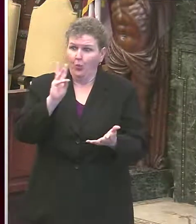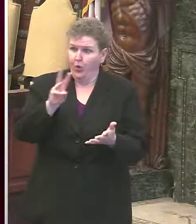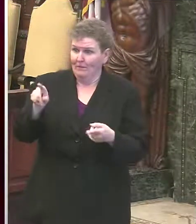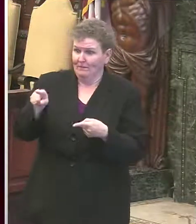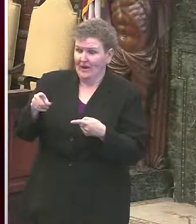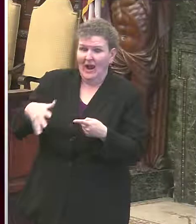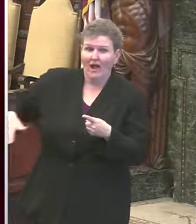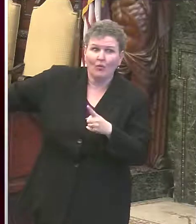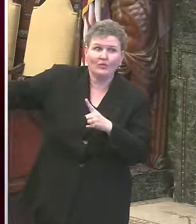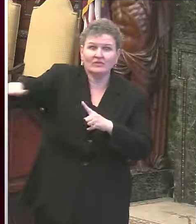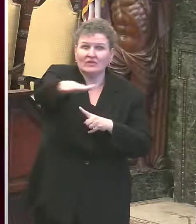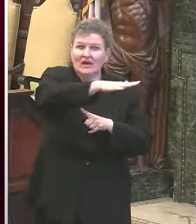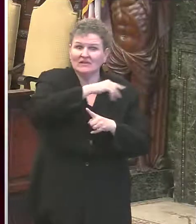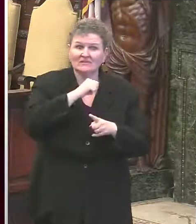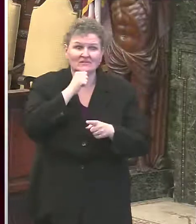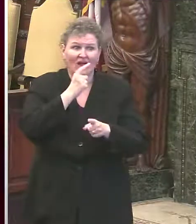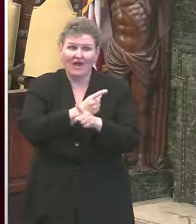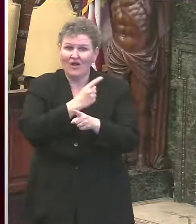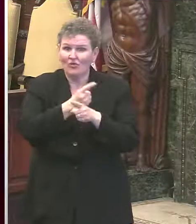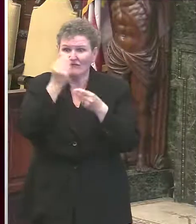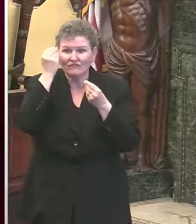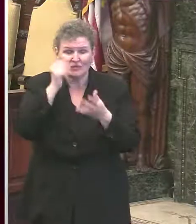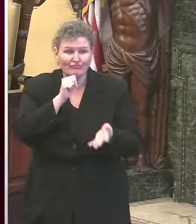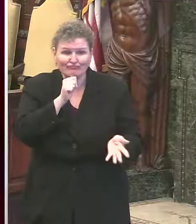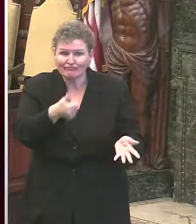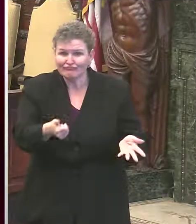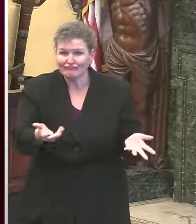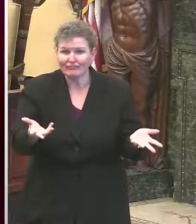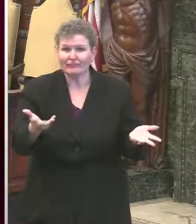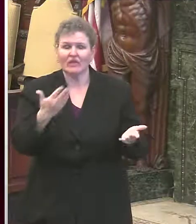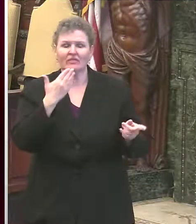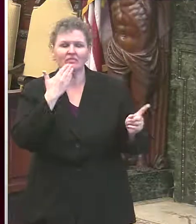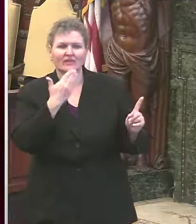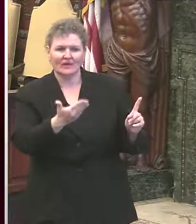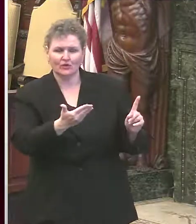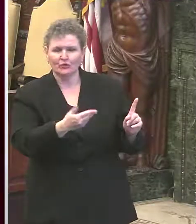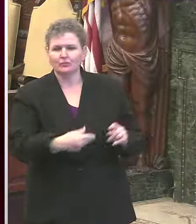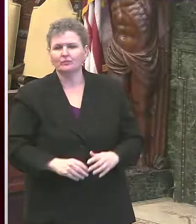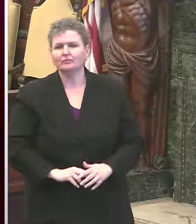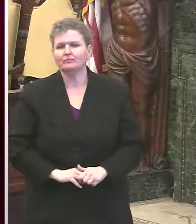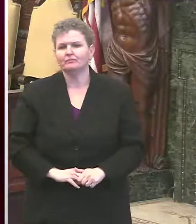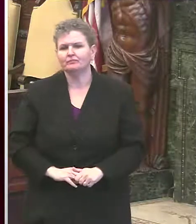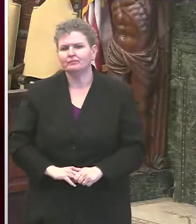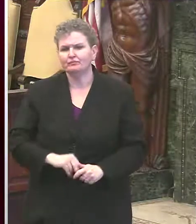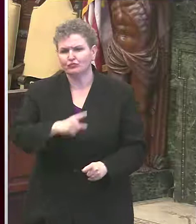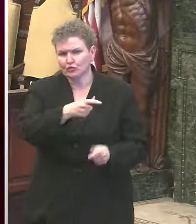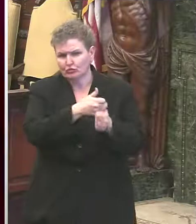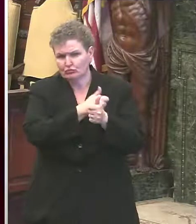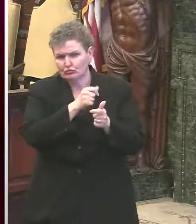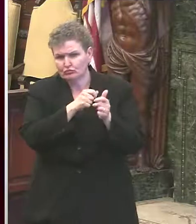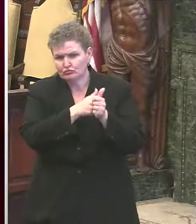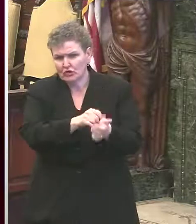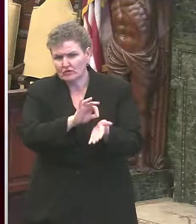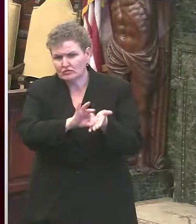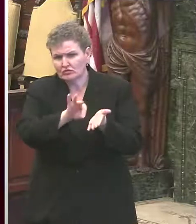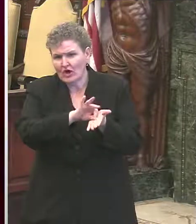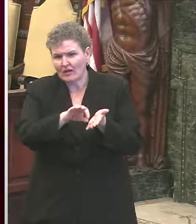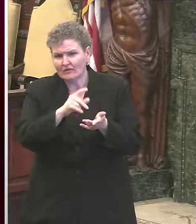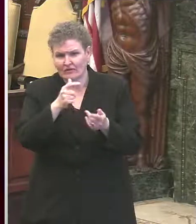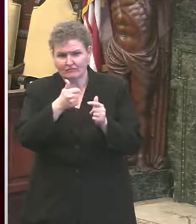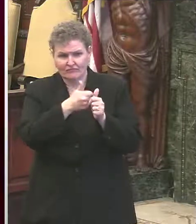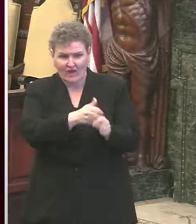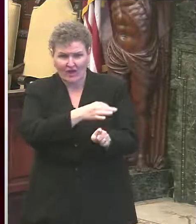the city. All right, thanks for that. Another question. Are you tracking Philadelphia's vaccination rate compared to